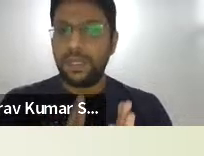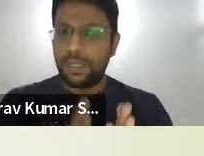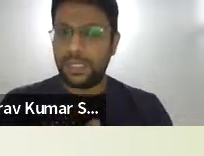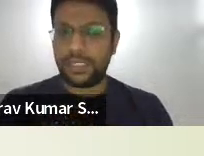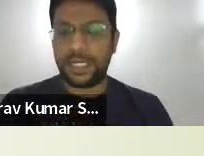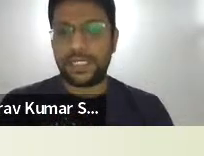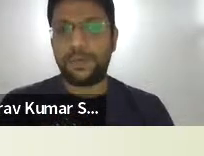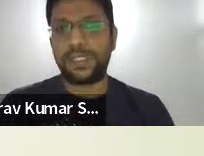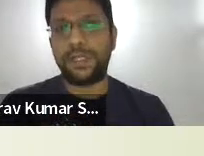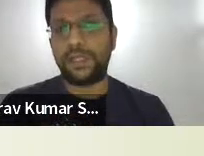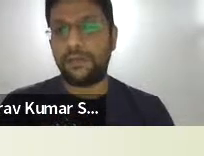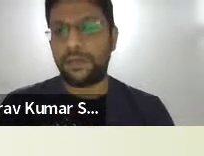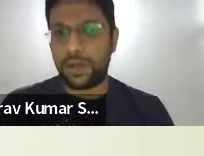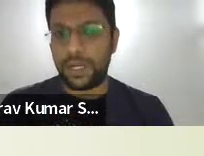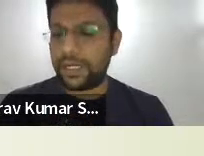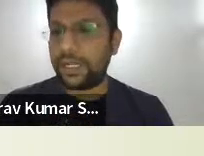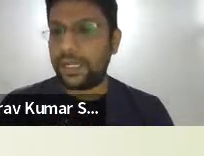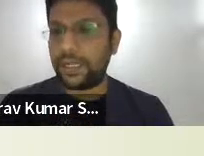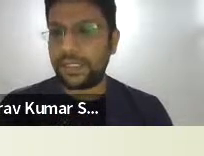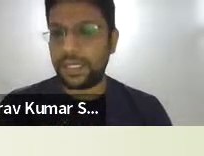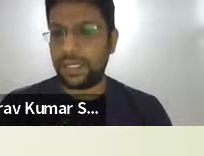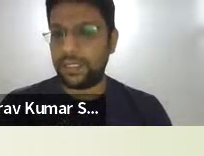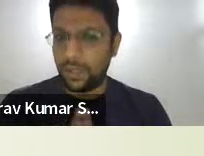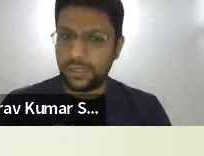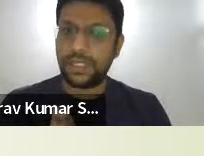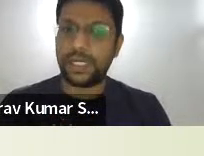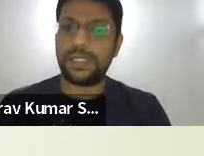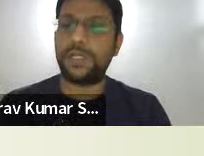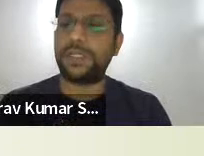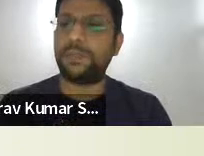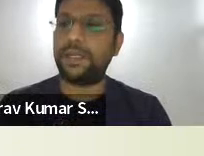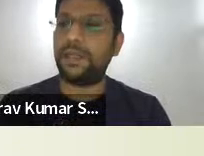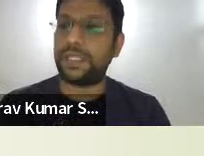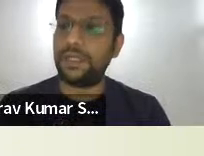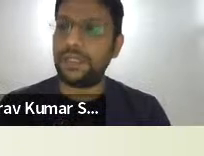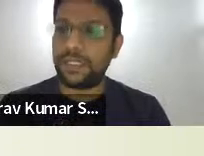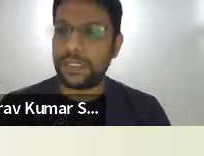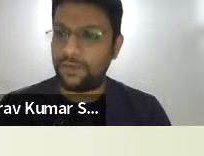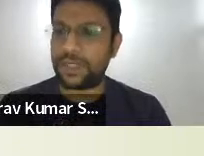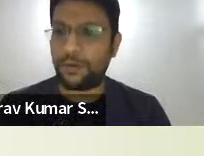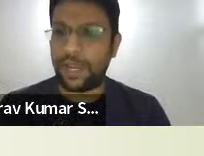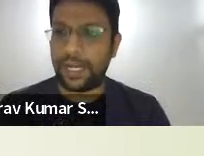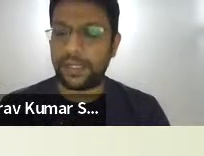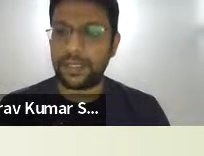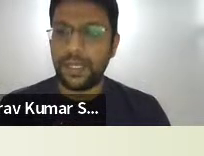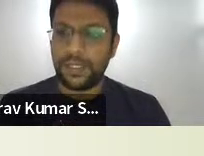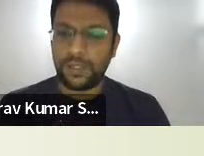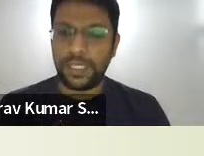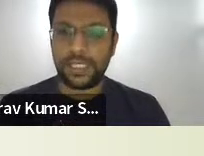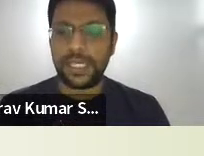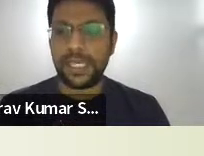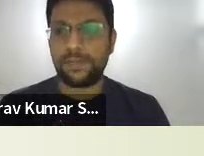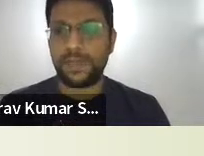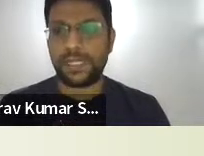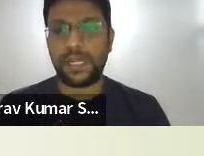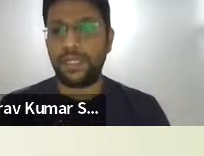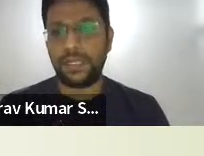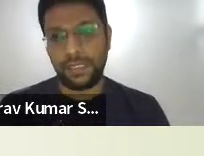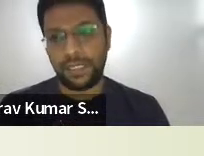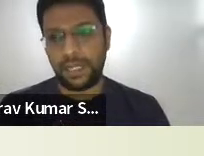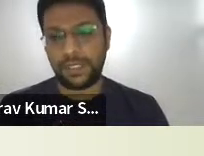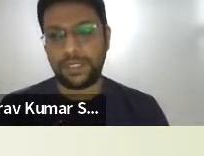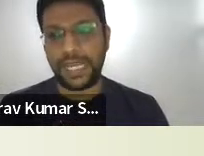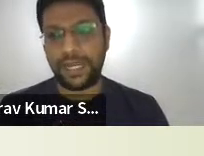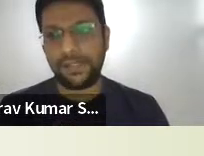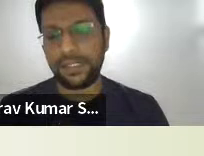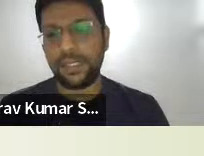So it's the responsibility of the content creators, and it's also the responsibility of the service providers. So in this case, basically